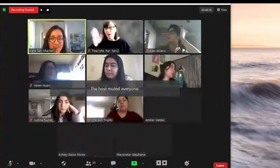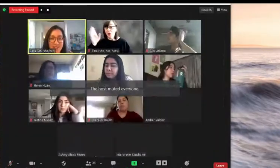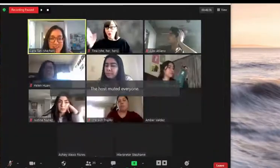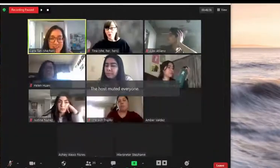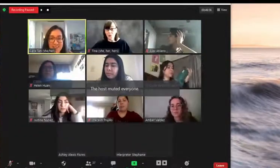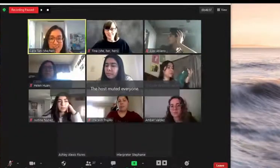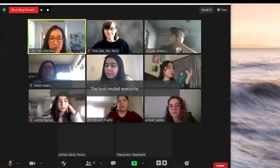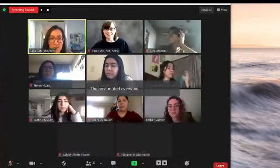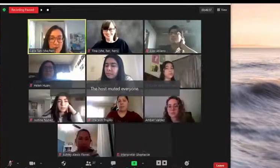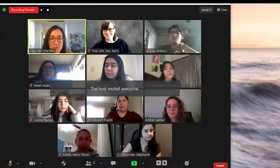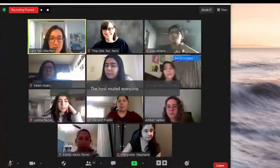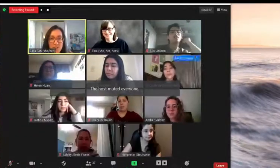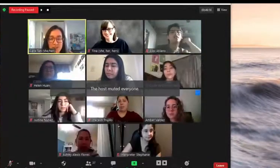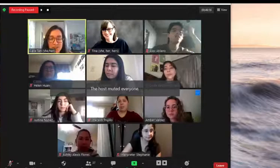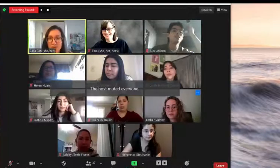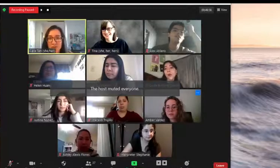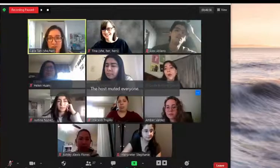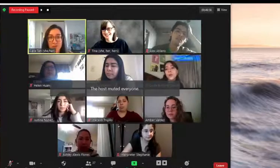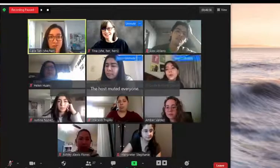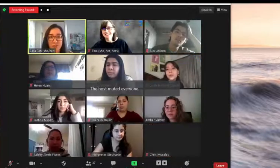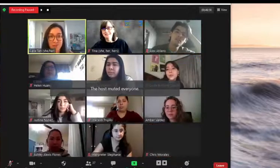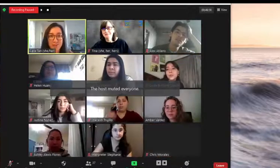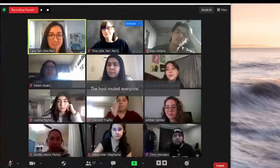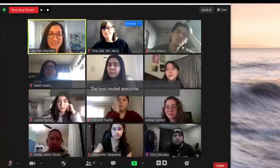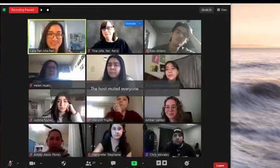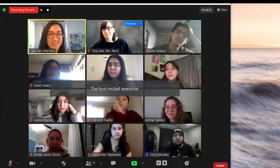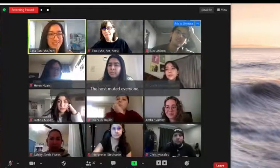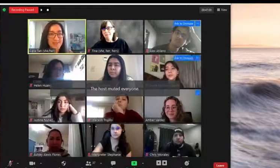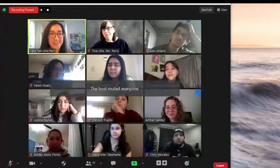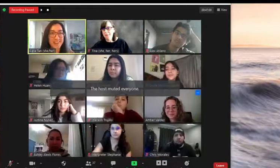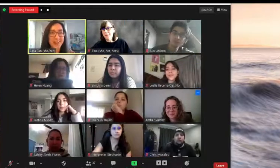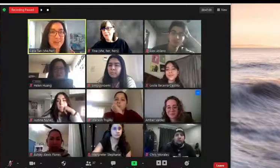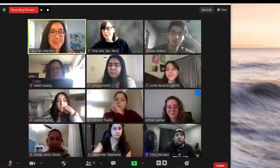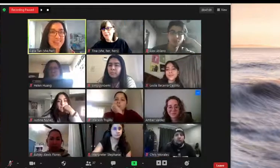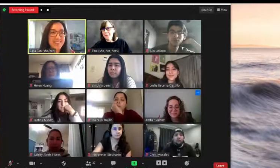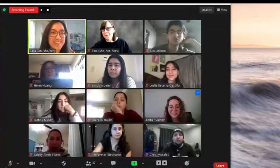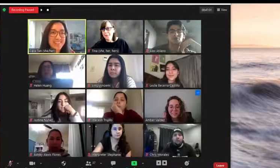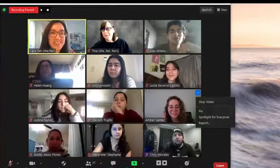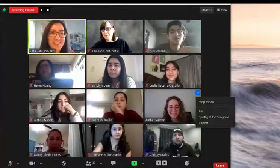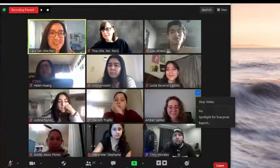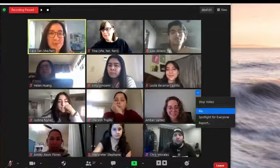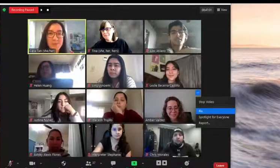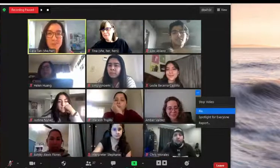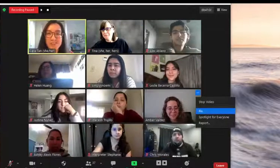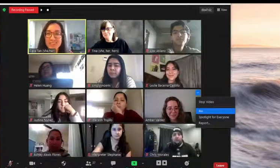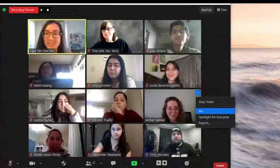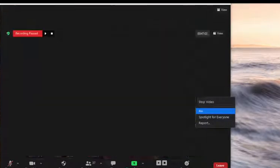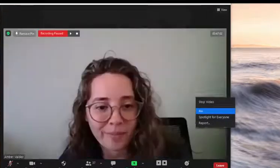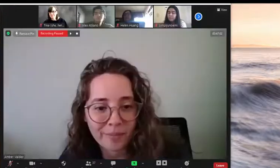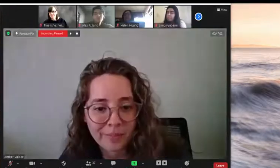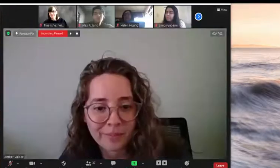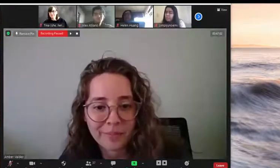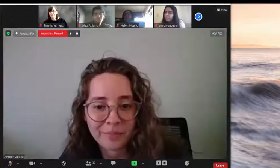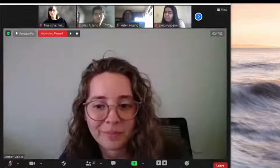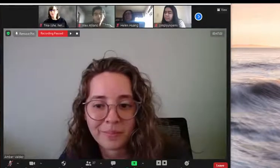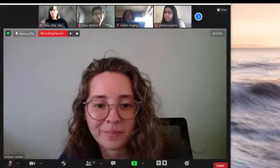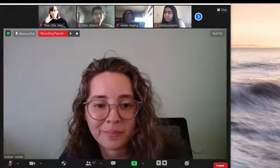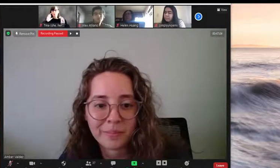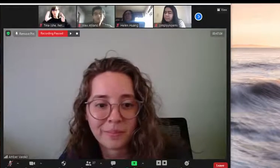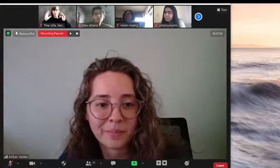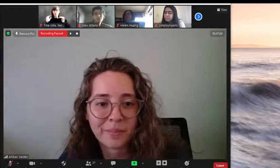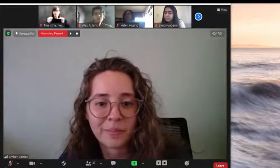Okay. So hopefully you introduced yourself. Make that a habit, right? When you meet new people, say who you are,